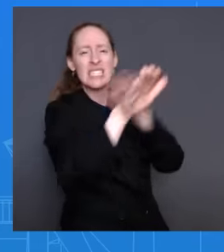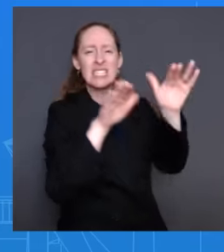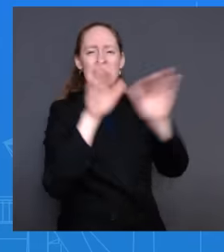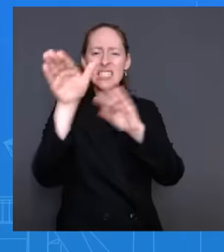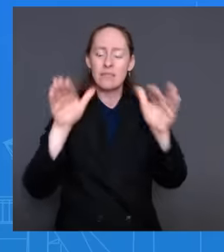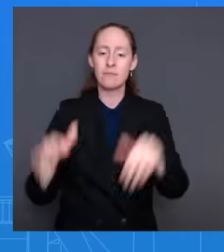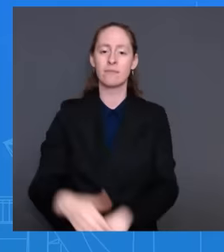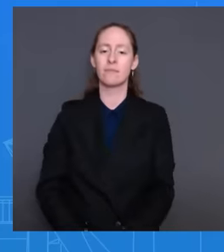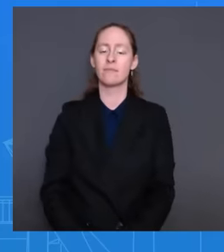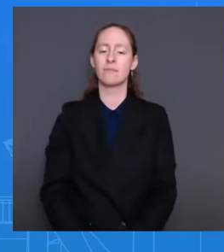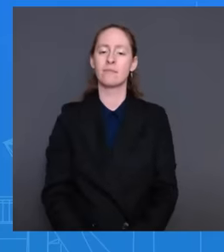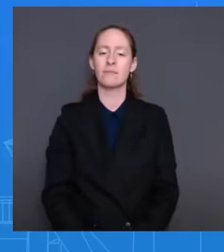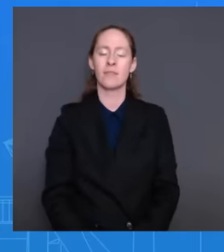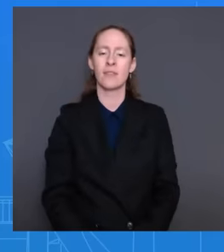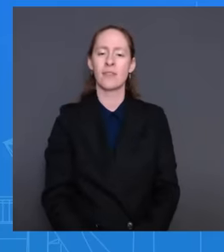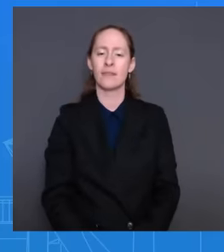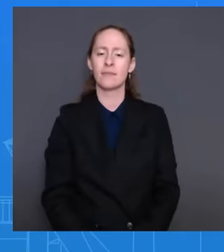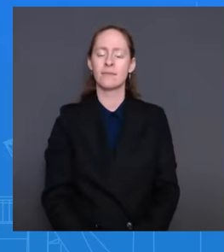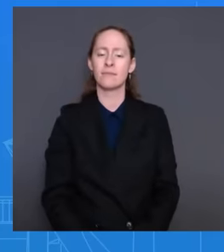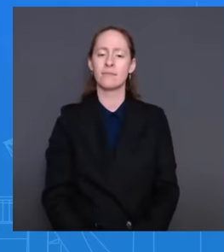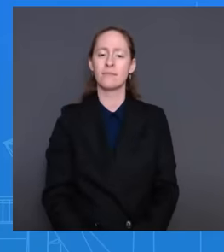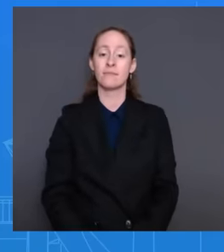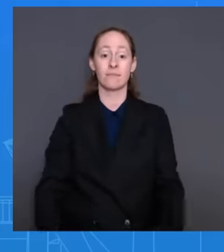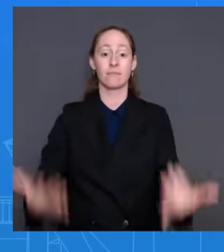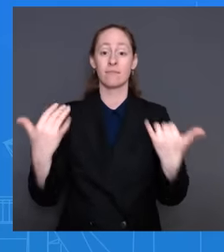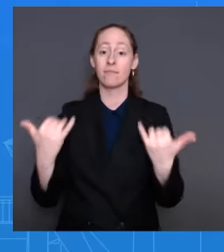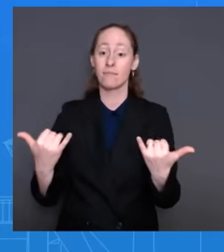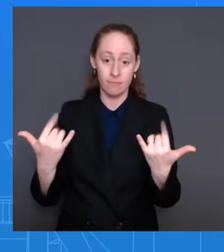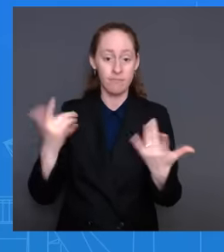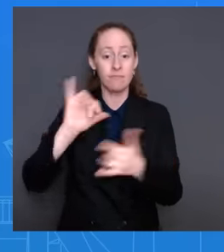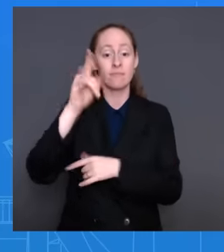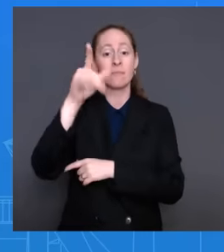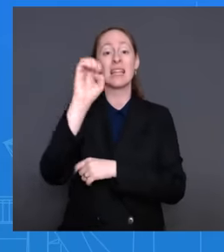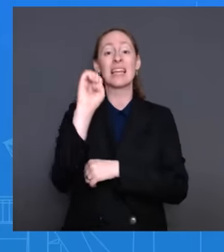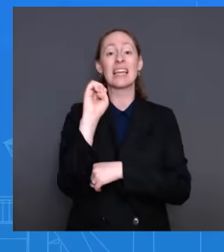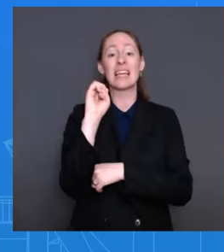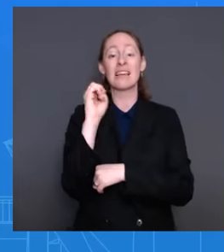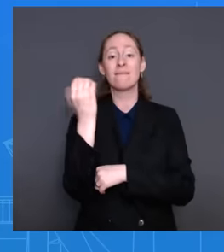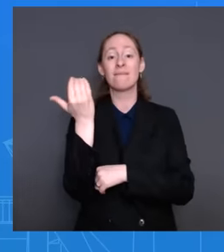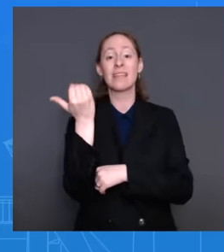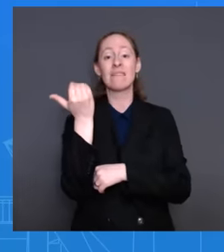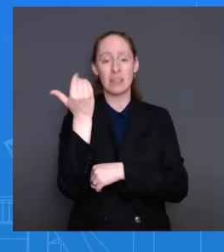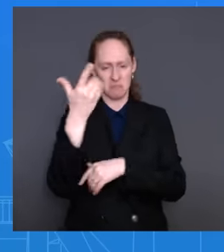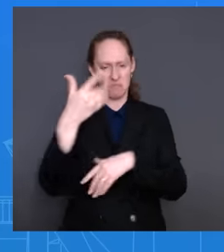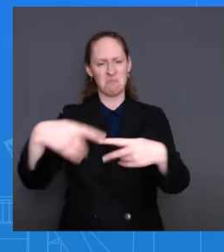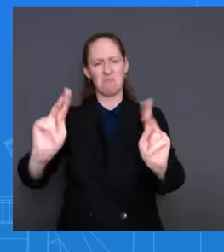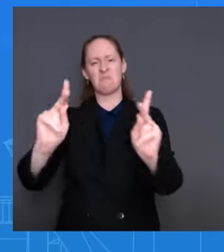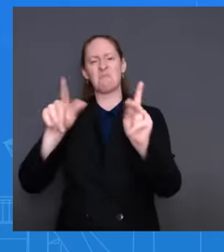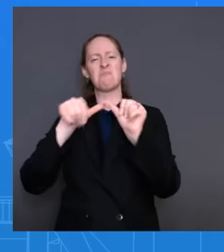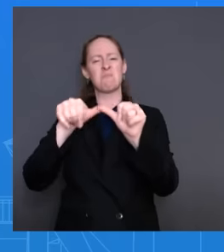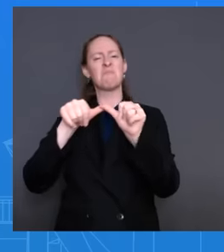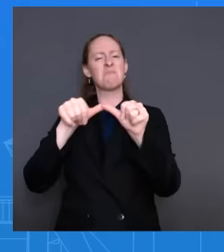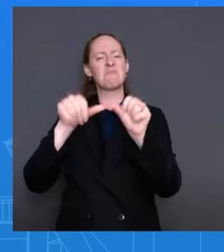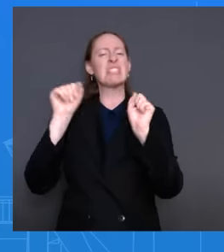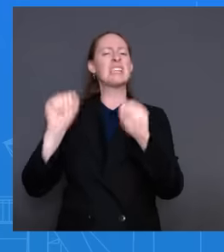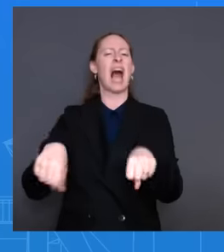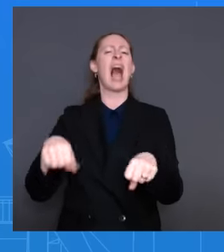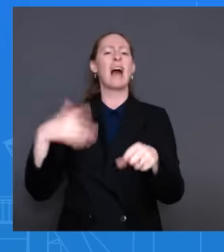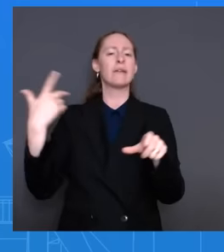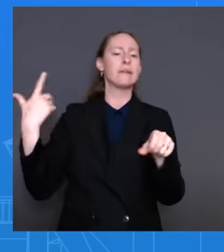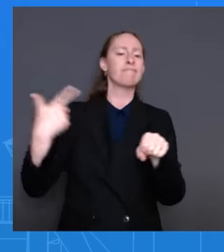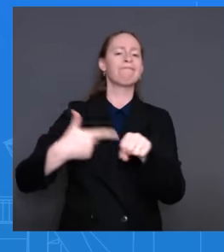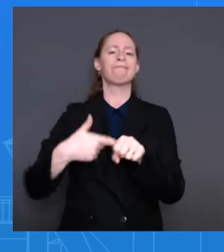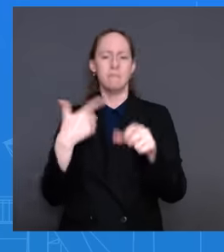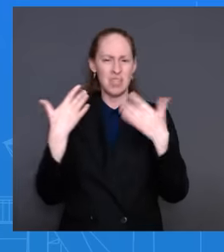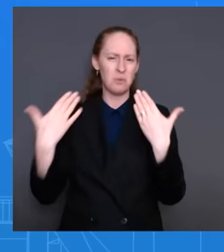allowed E15, which uses homegrown biofuels, to be sold this summer to help as well. And also,